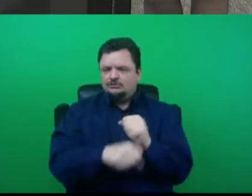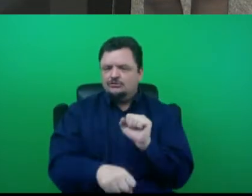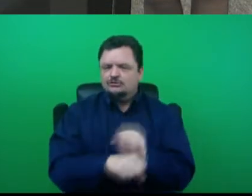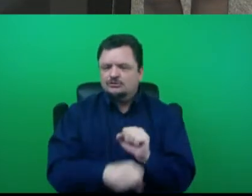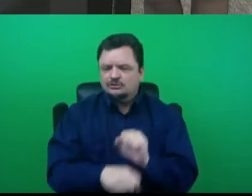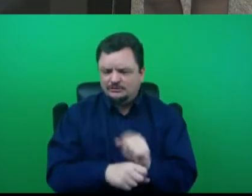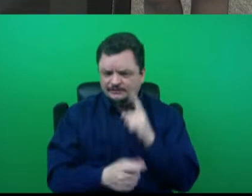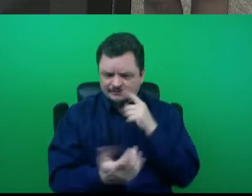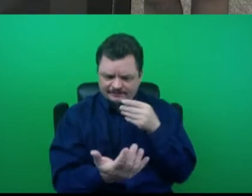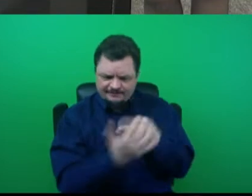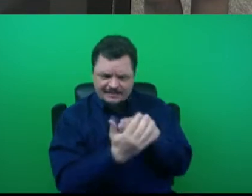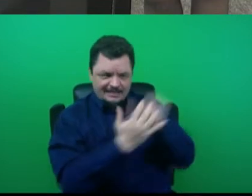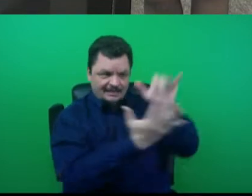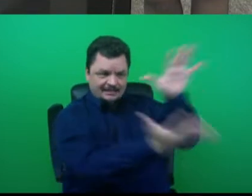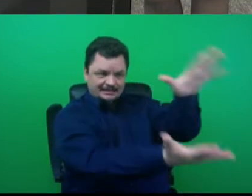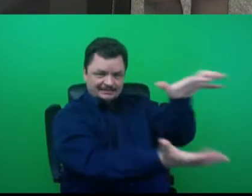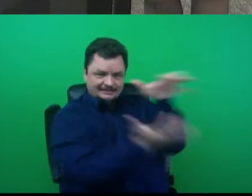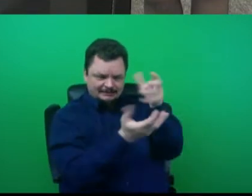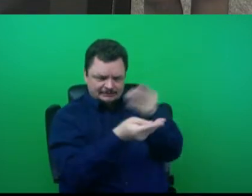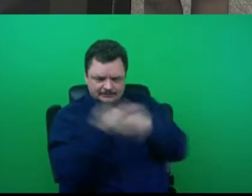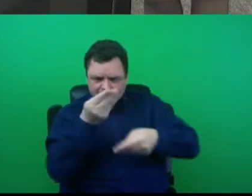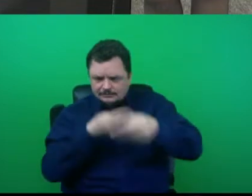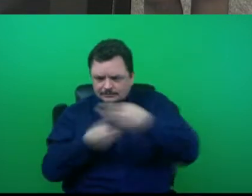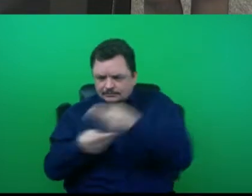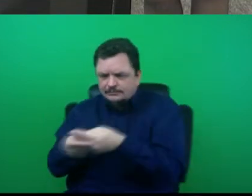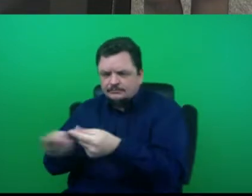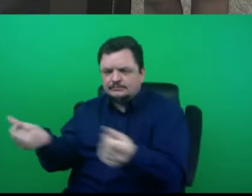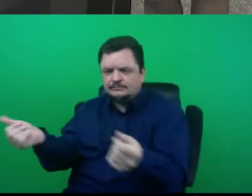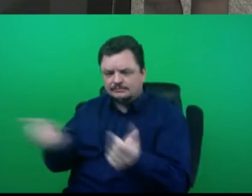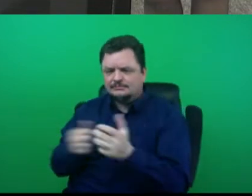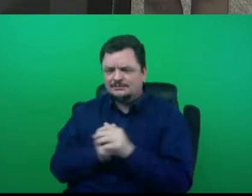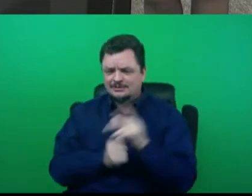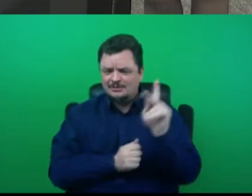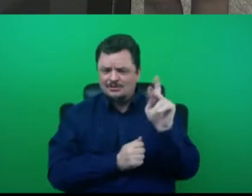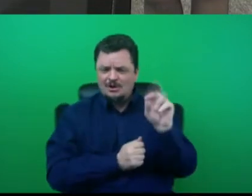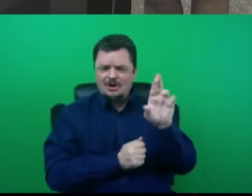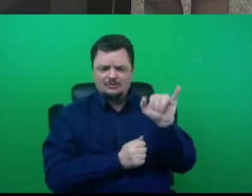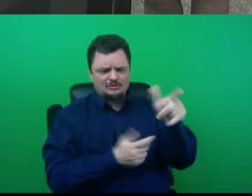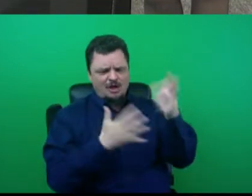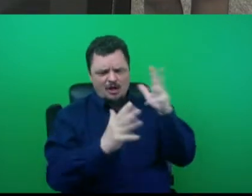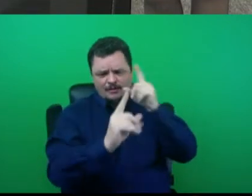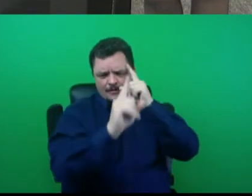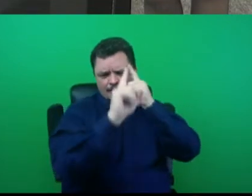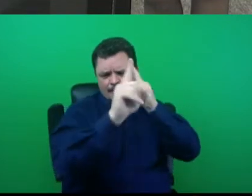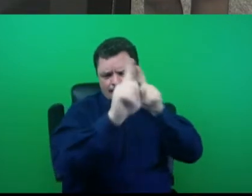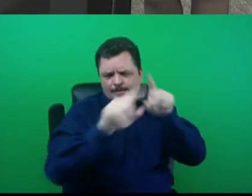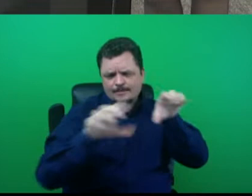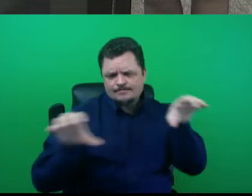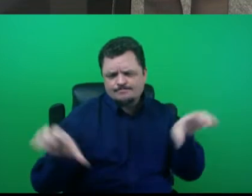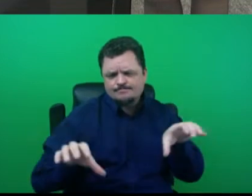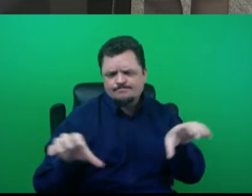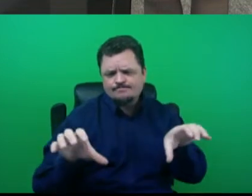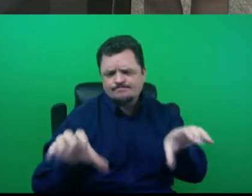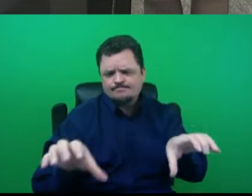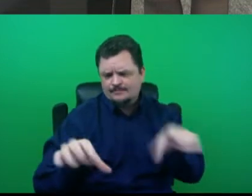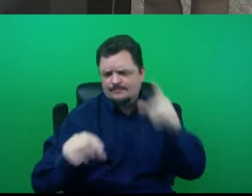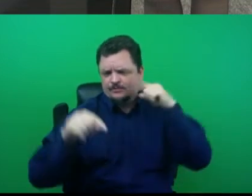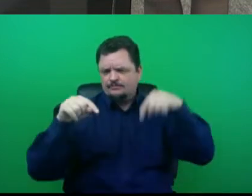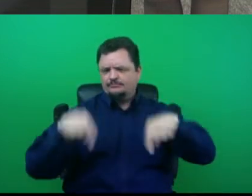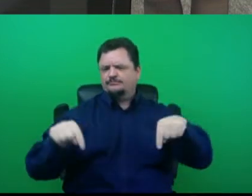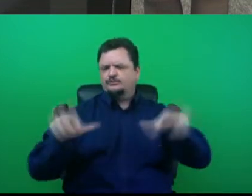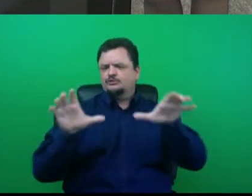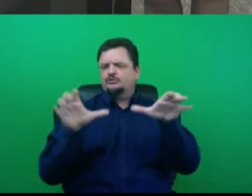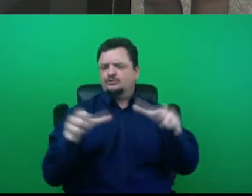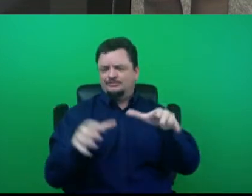Kari has always been steady focused on that a population our size, 500,000 to almost a